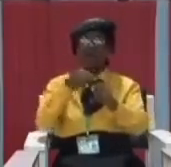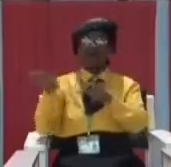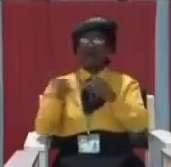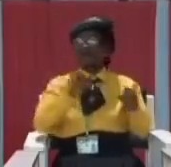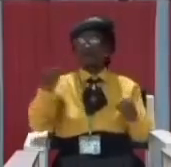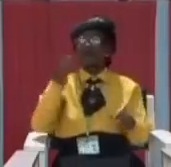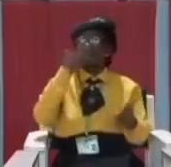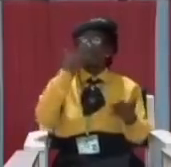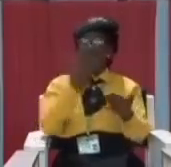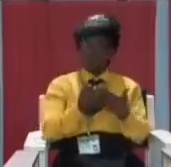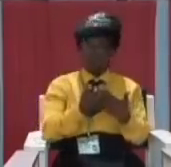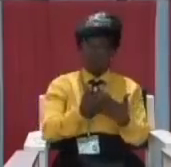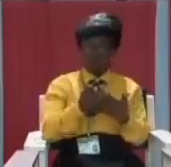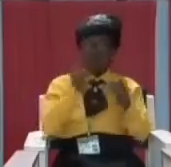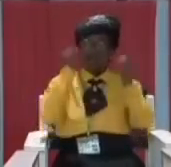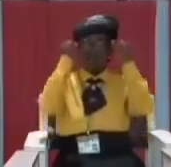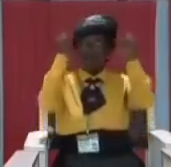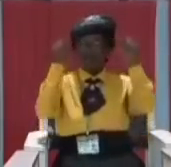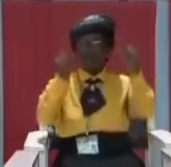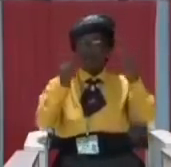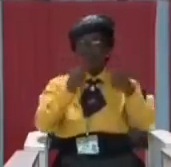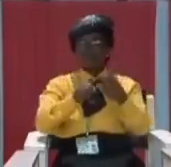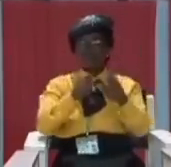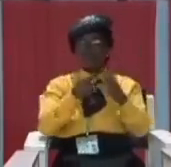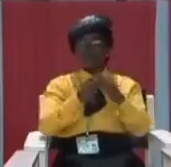Power to begin to raise the dead.